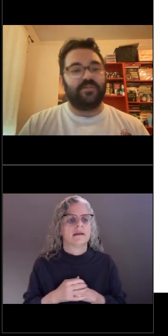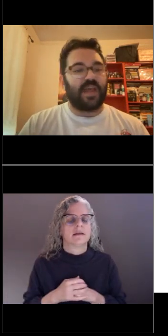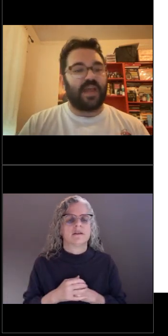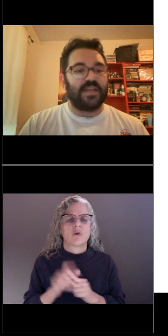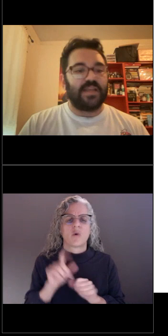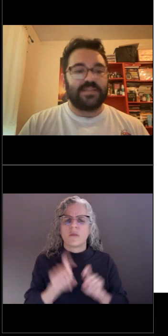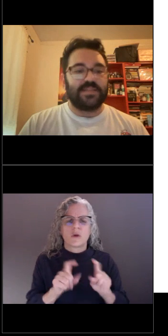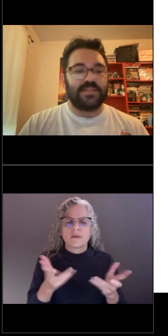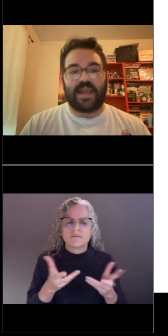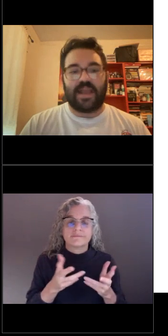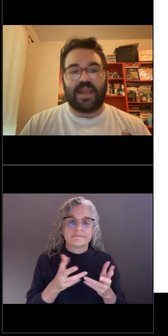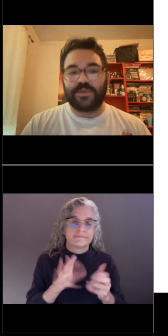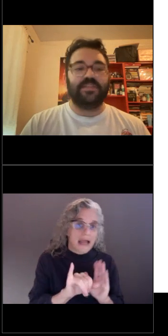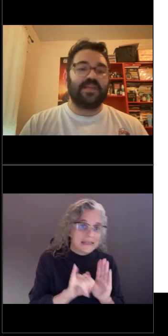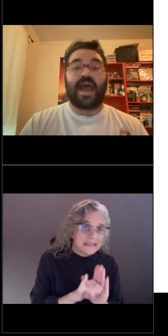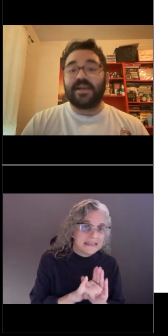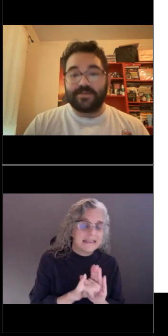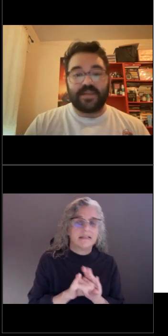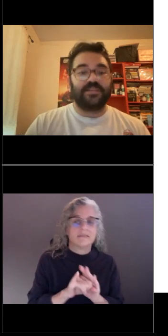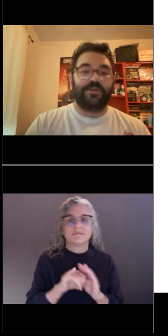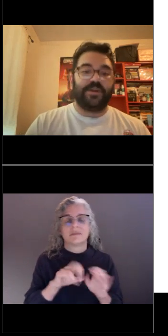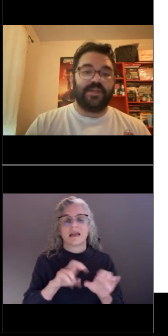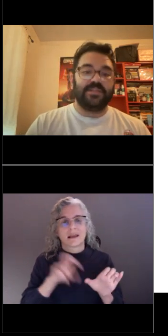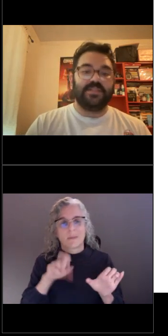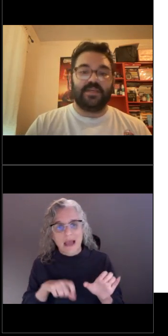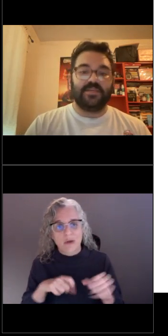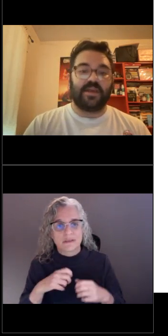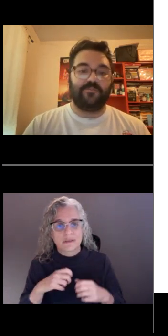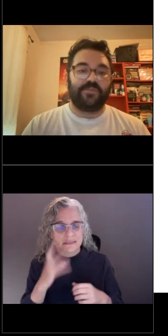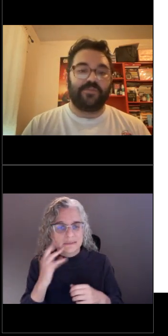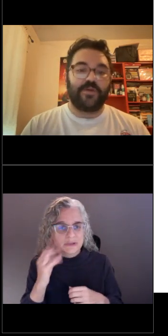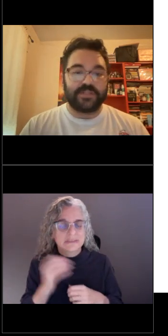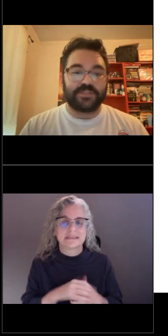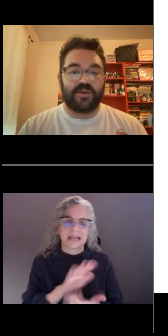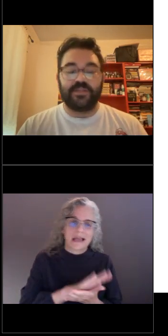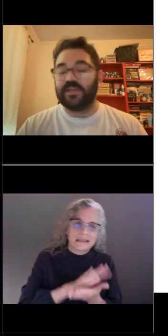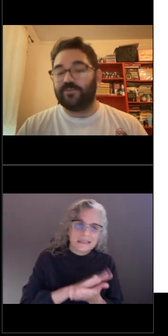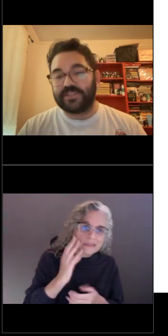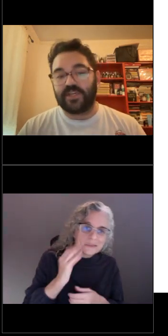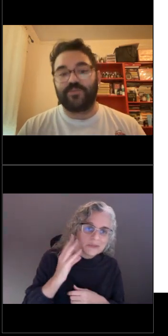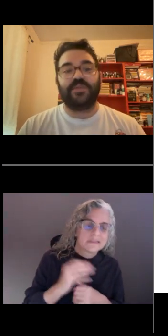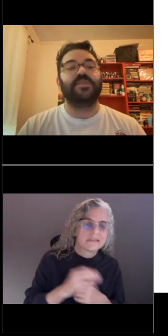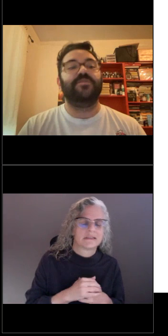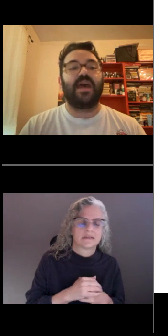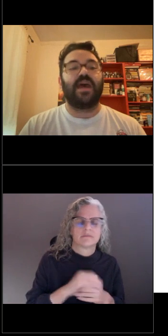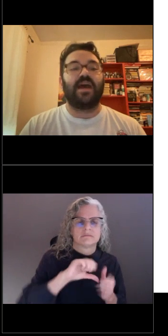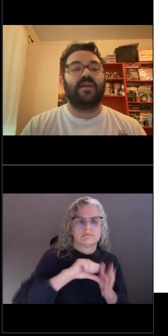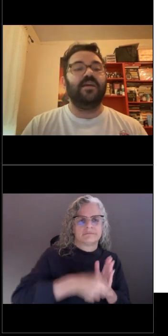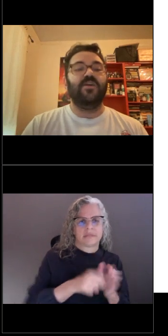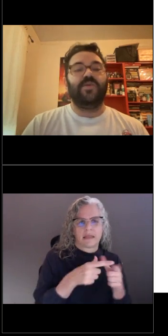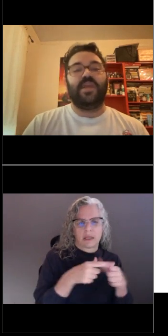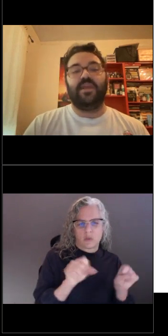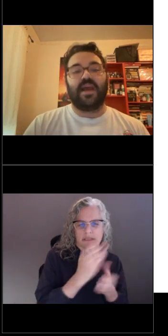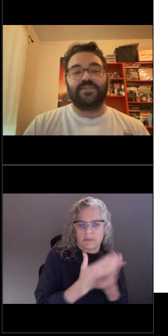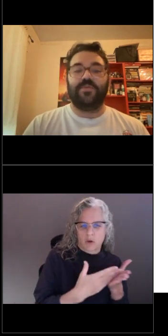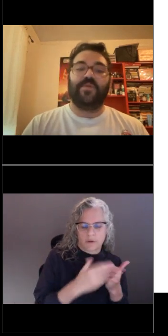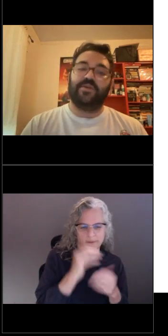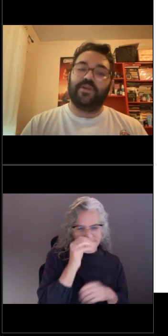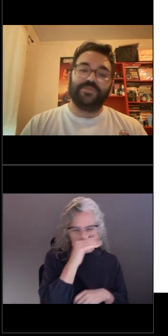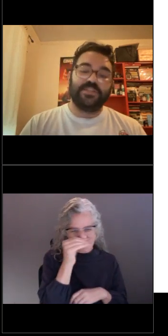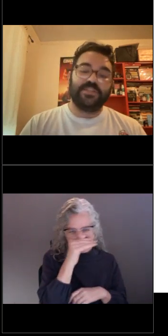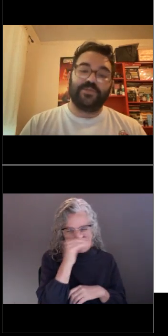about identity, coming out experiences, academic experiences, with a focus on linguistic components of that. We asked